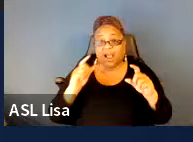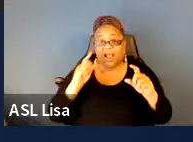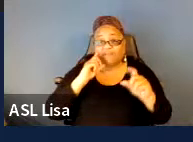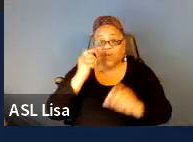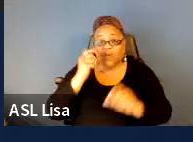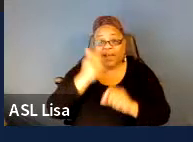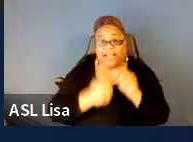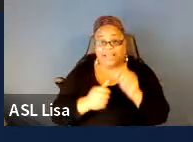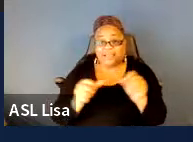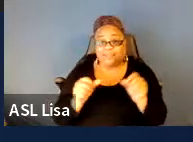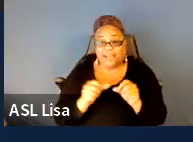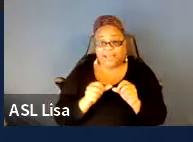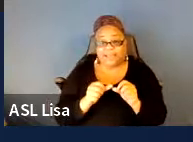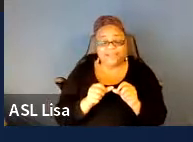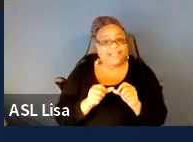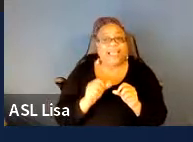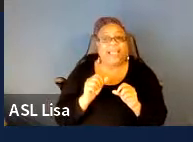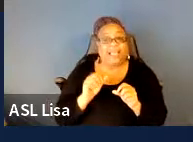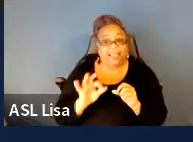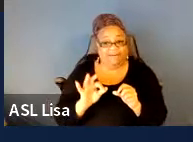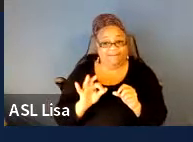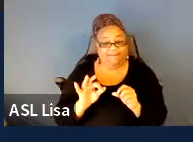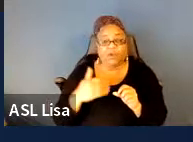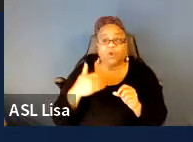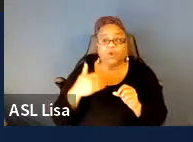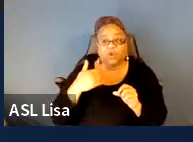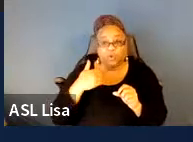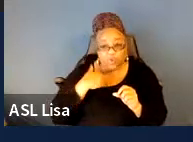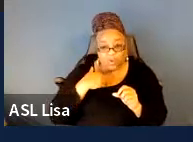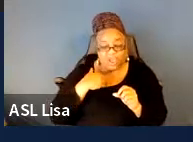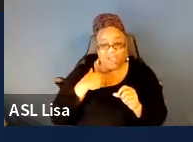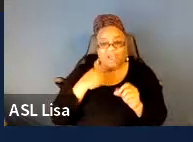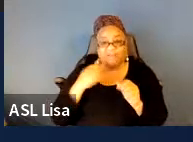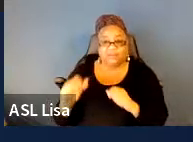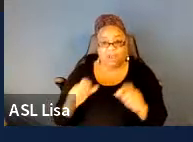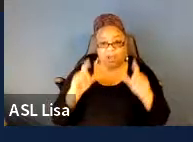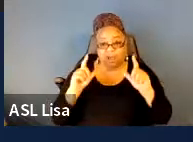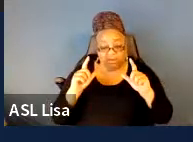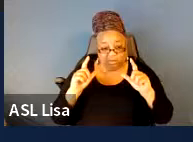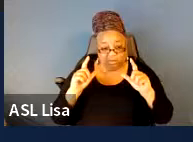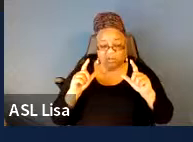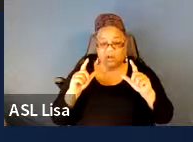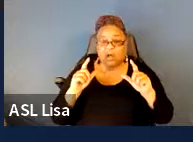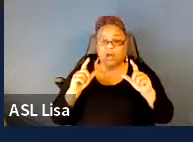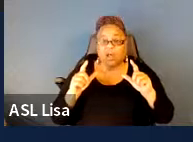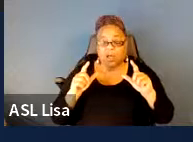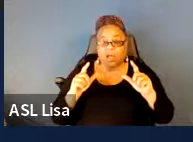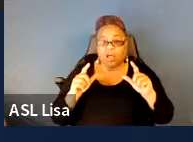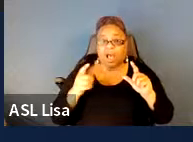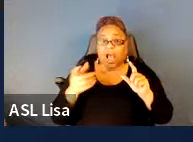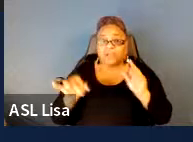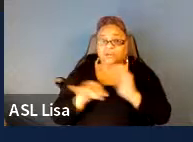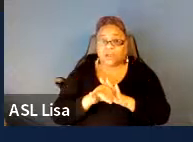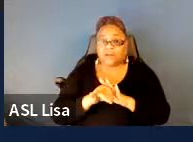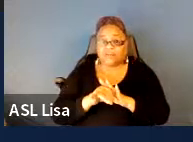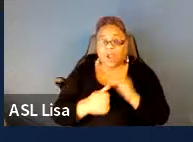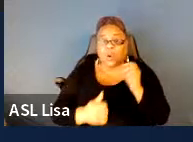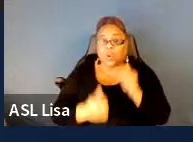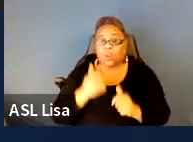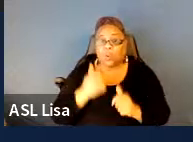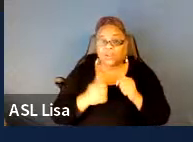accessible space, as long as the signage that is provided marks which spaces are